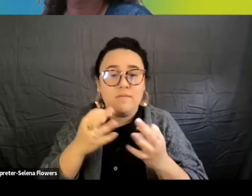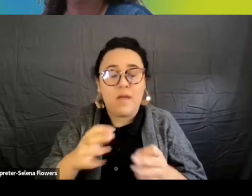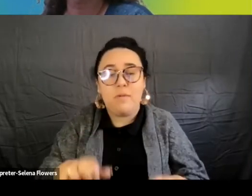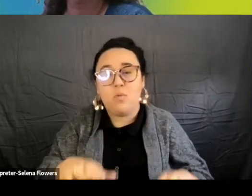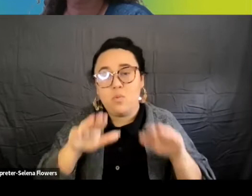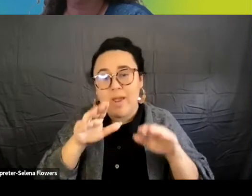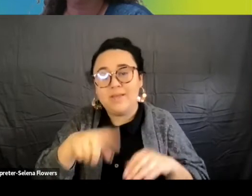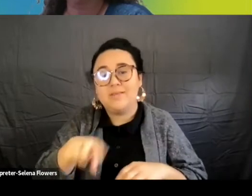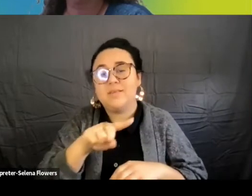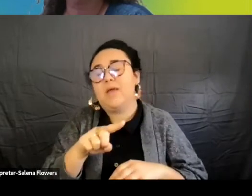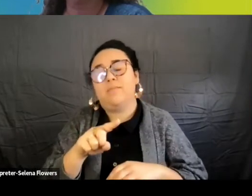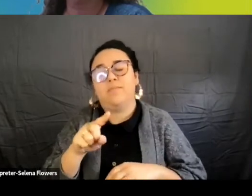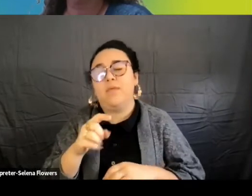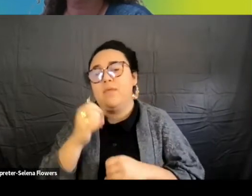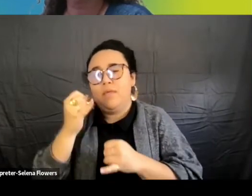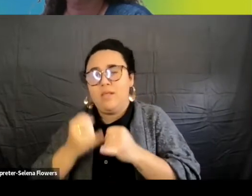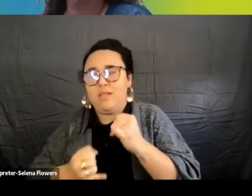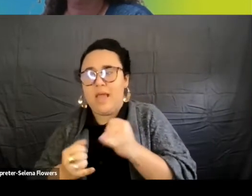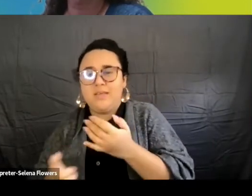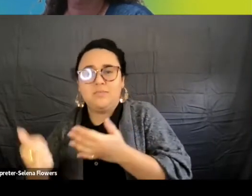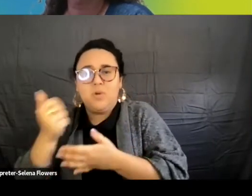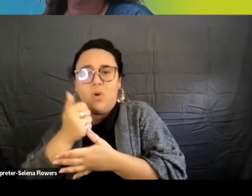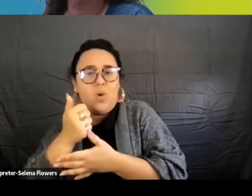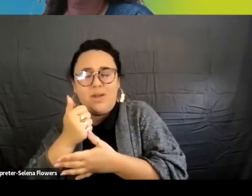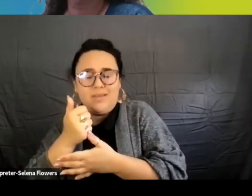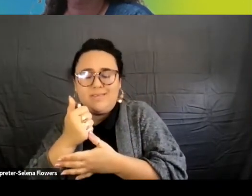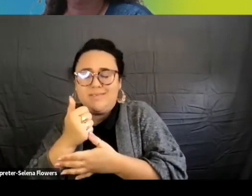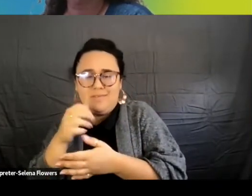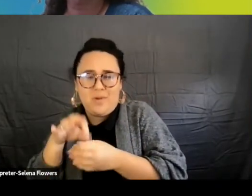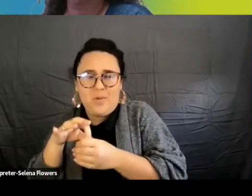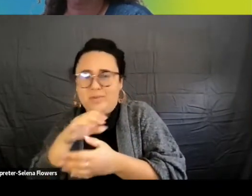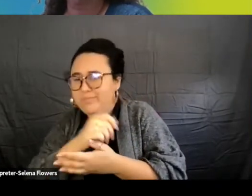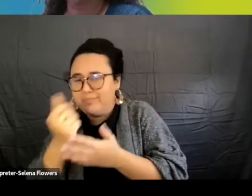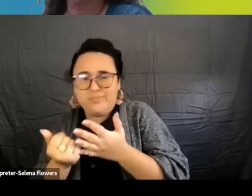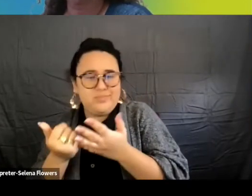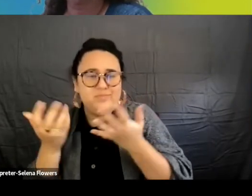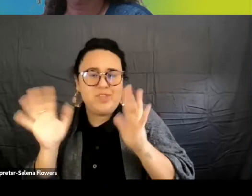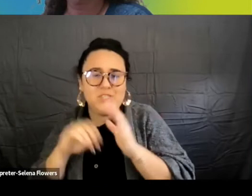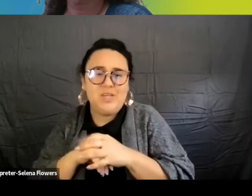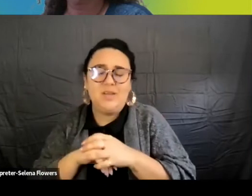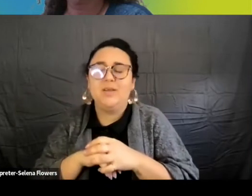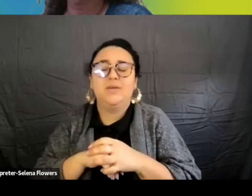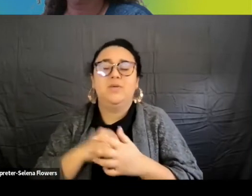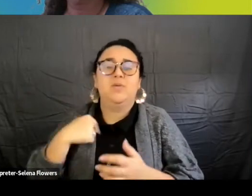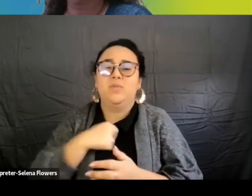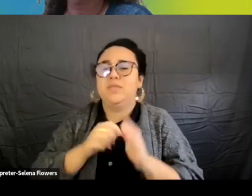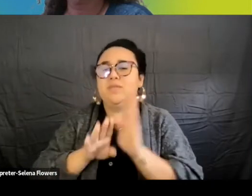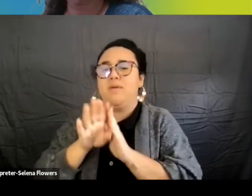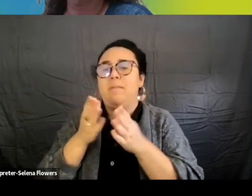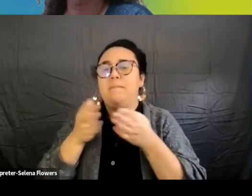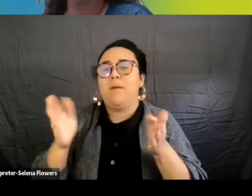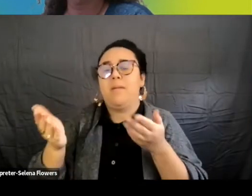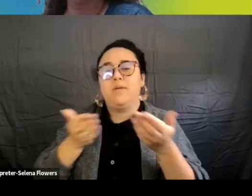the last thing they're thinking about is voting. And that was where we started to develop out our public